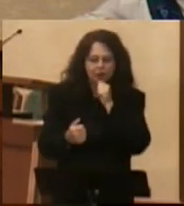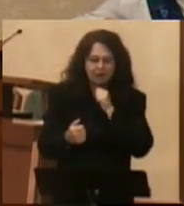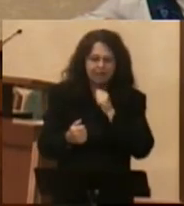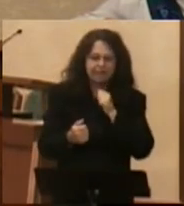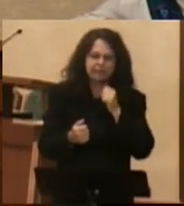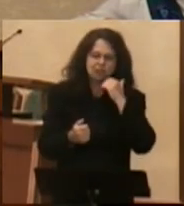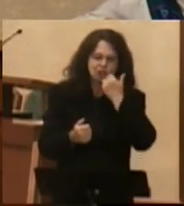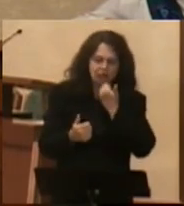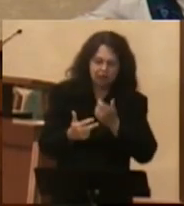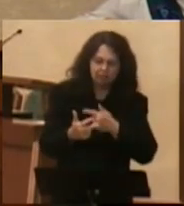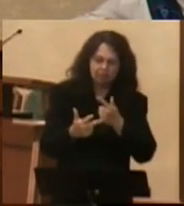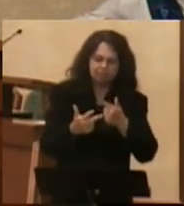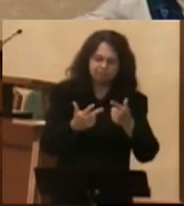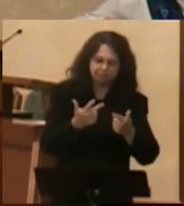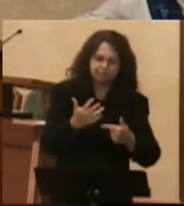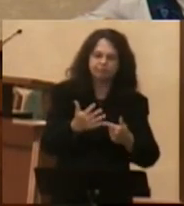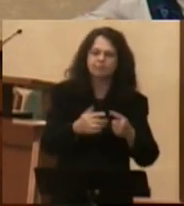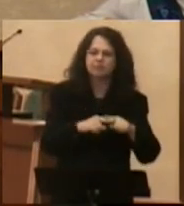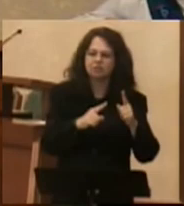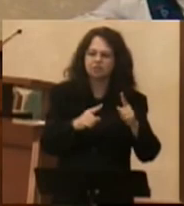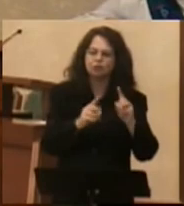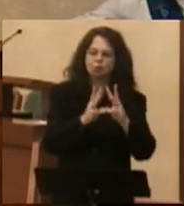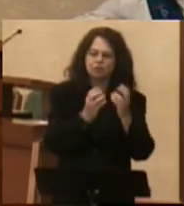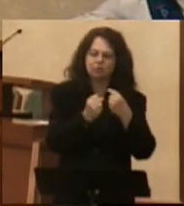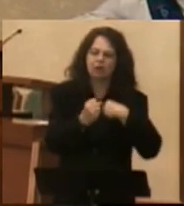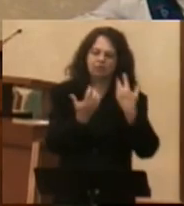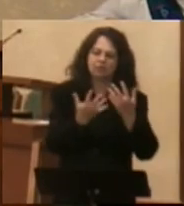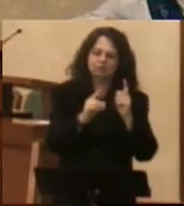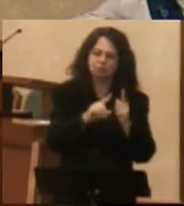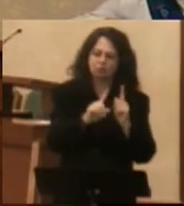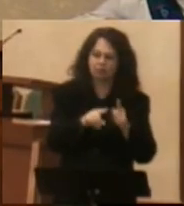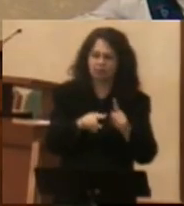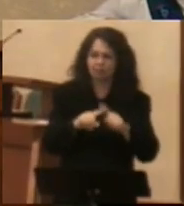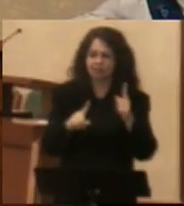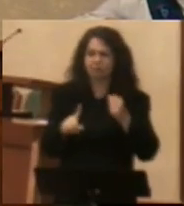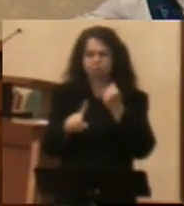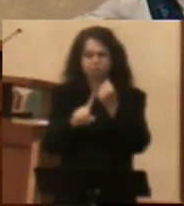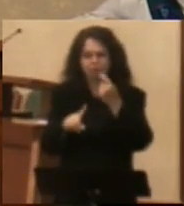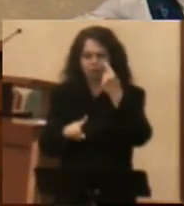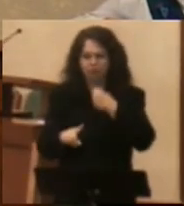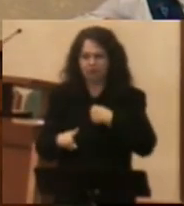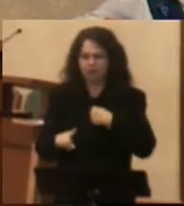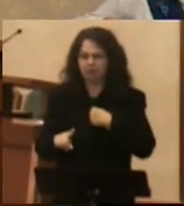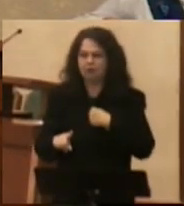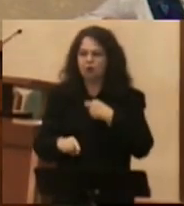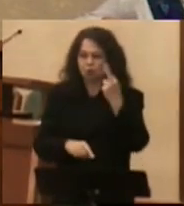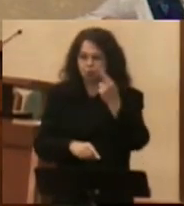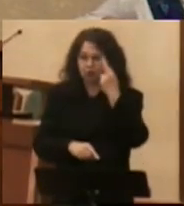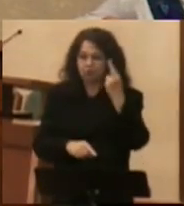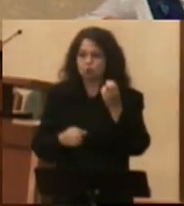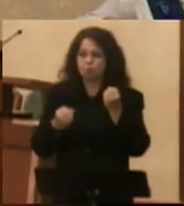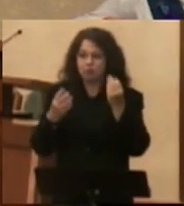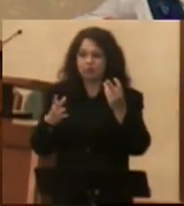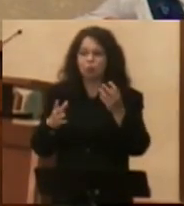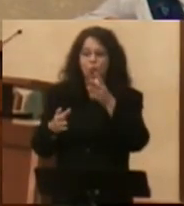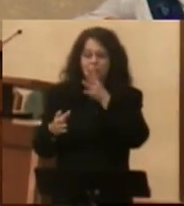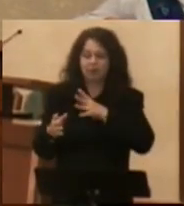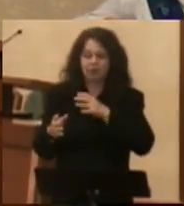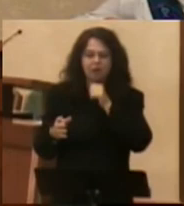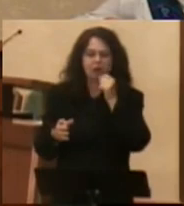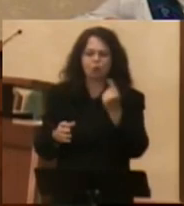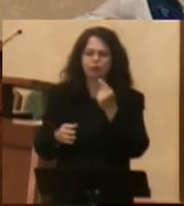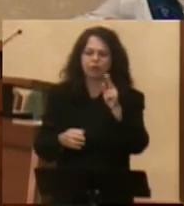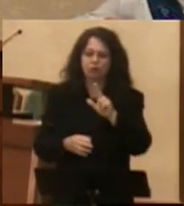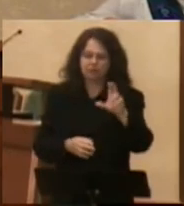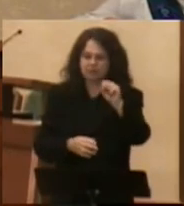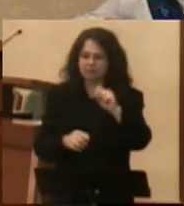available to corporations. But the biggest impact for me was realizing that so many women, not just across the United States, but throughout